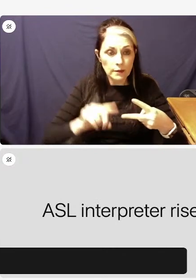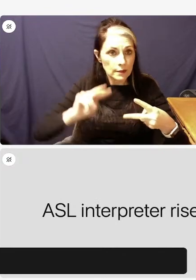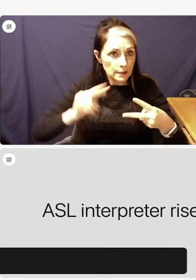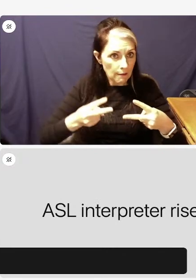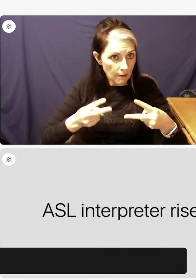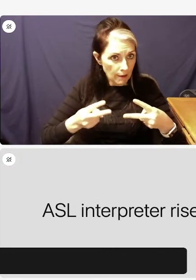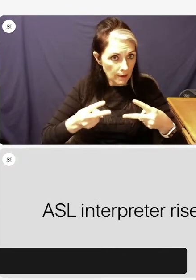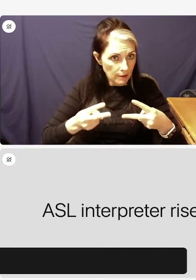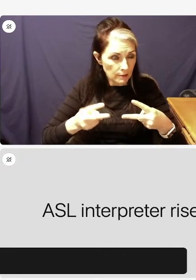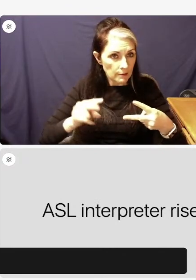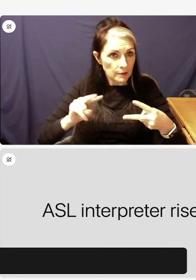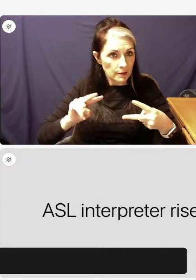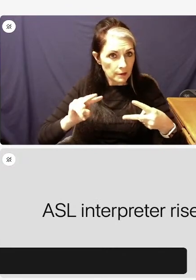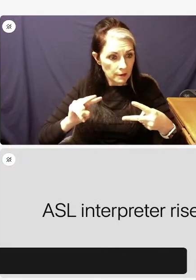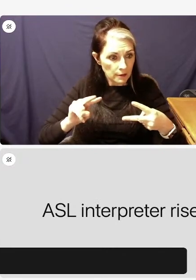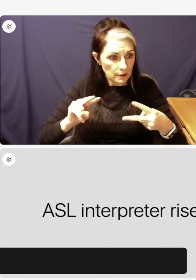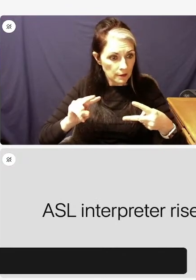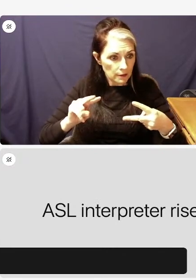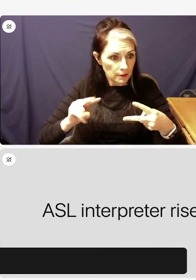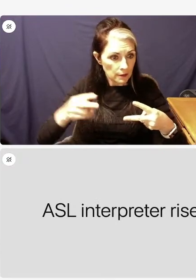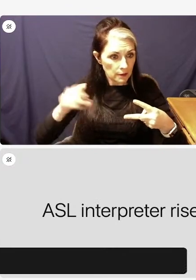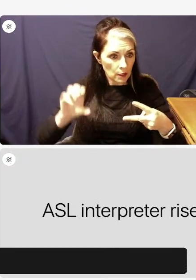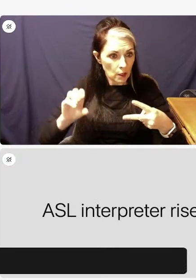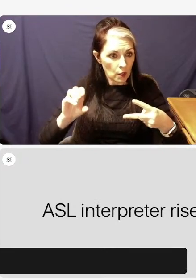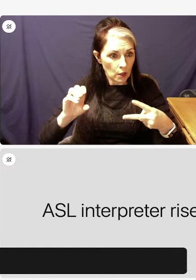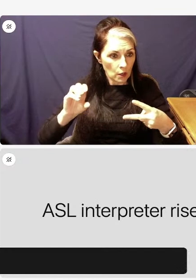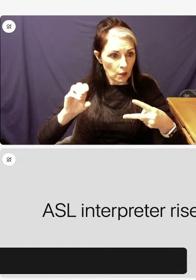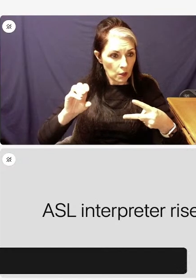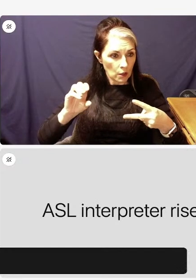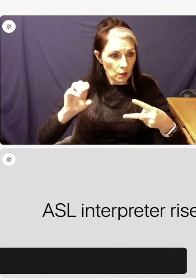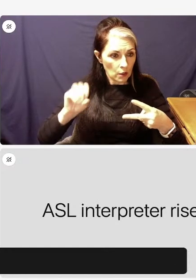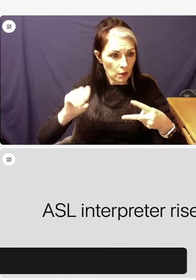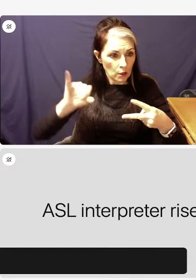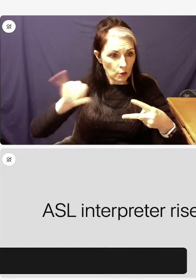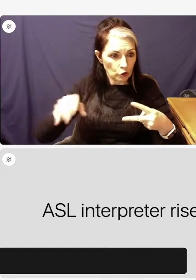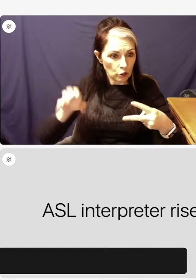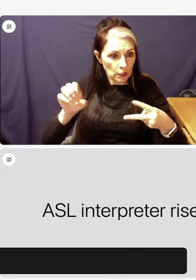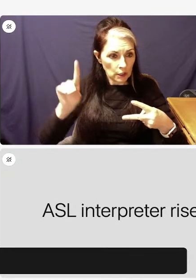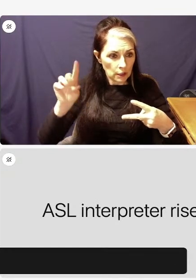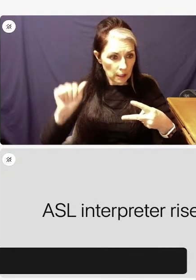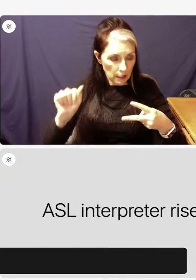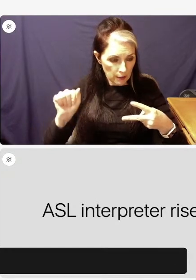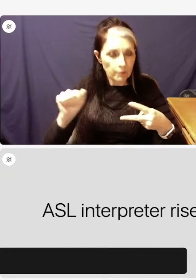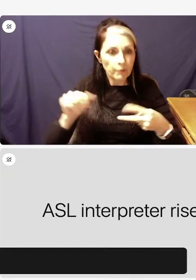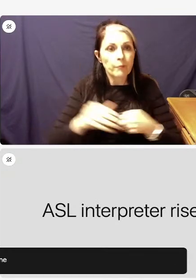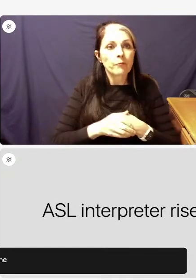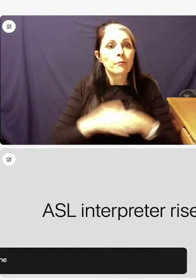second second by board number three thank you for that so again we'll ask for a roll call vote mrs medina